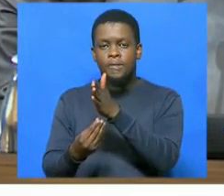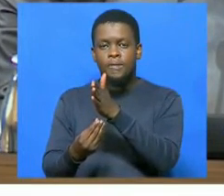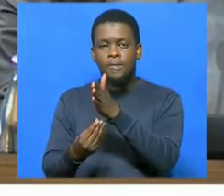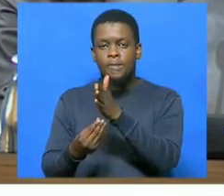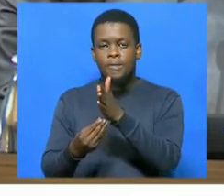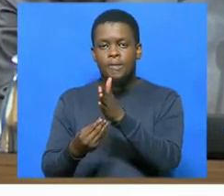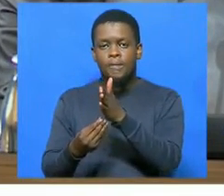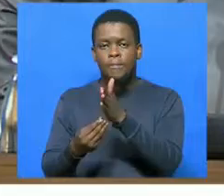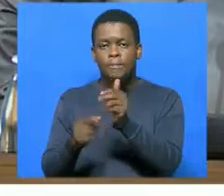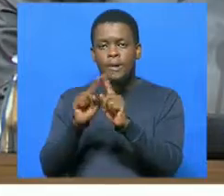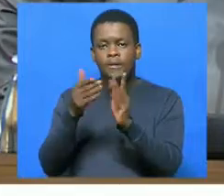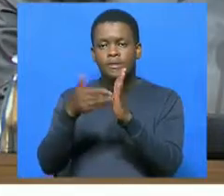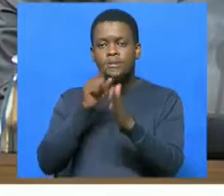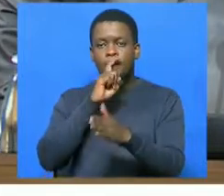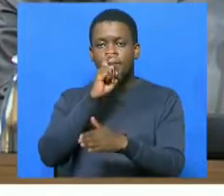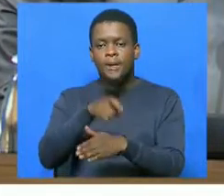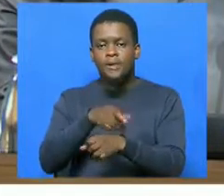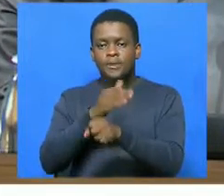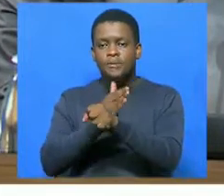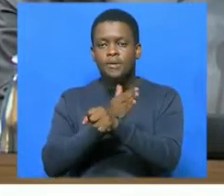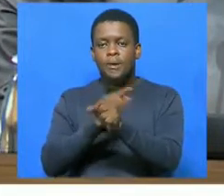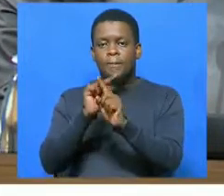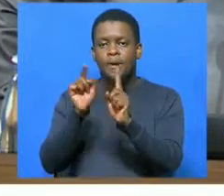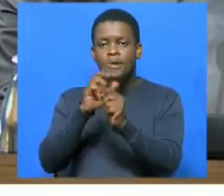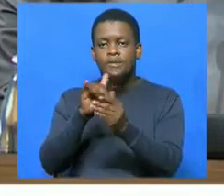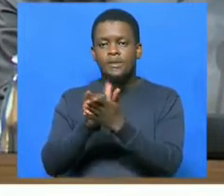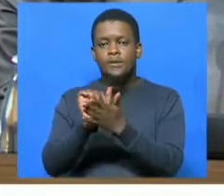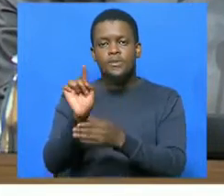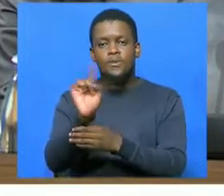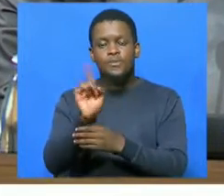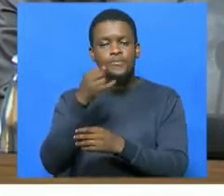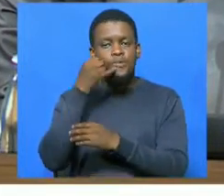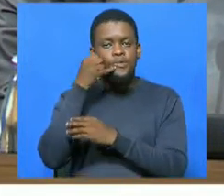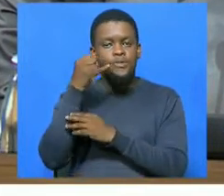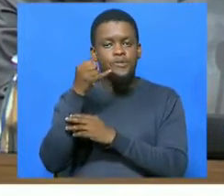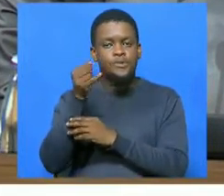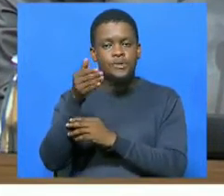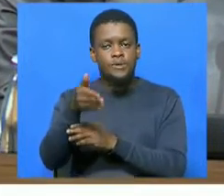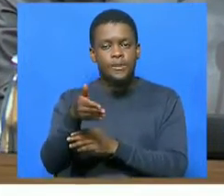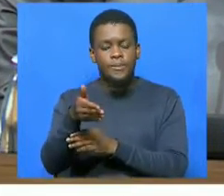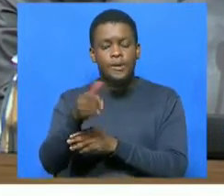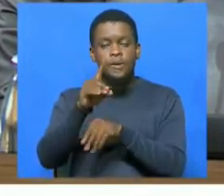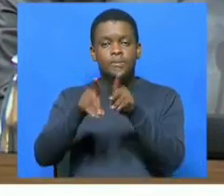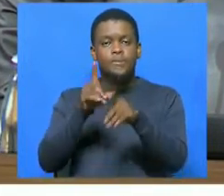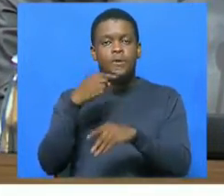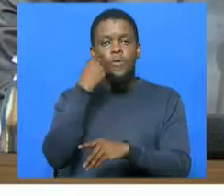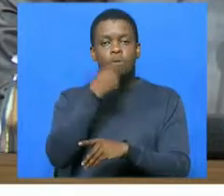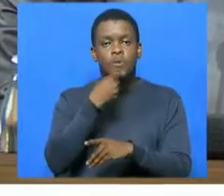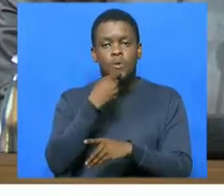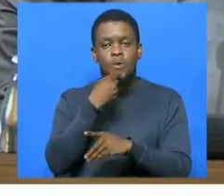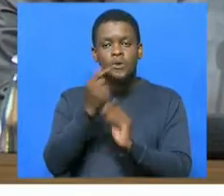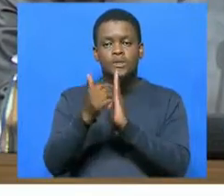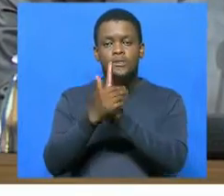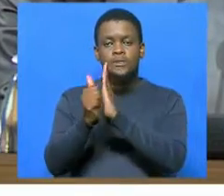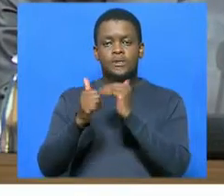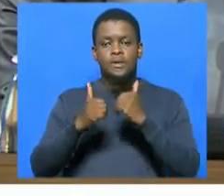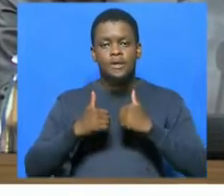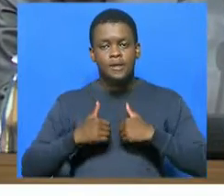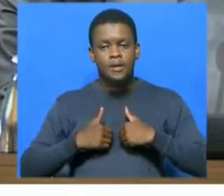to be revived. And I'm raising this issue so that those who have the skills and the